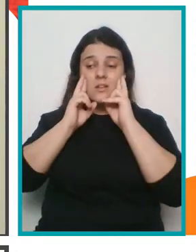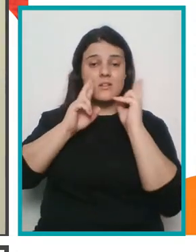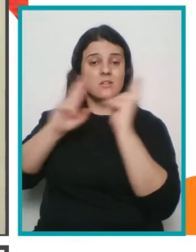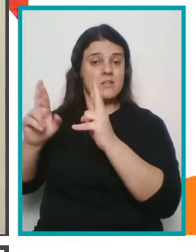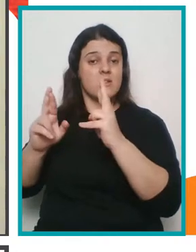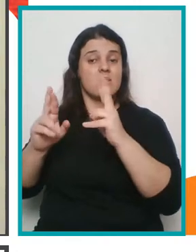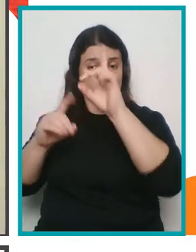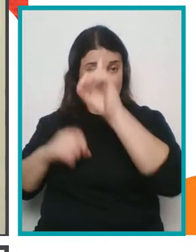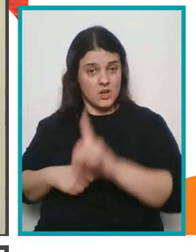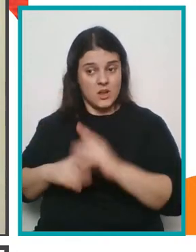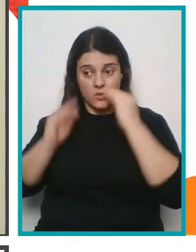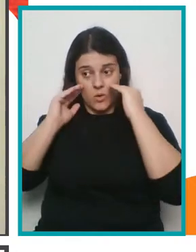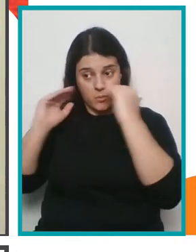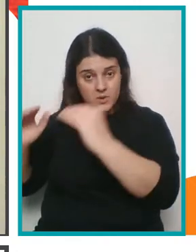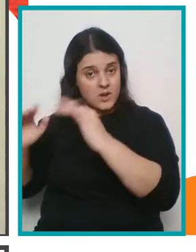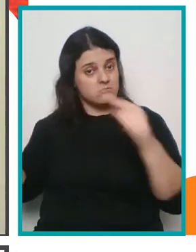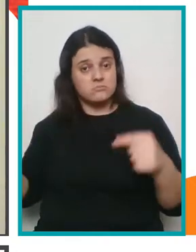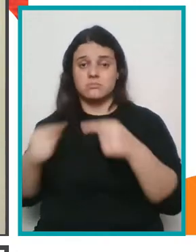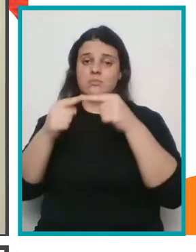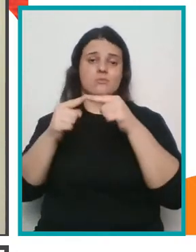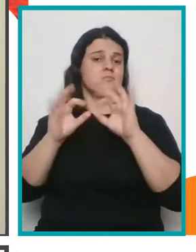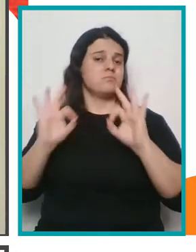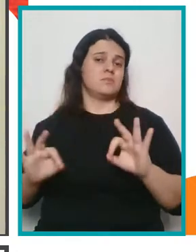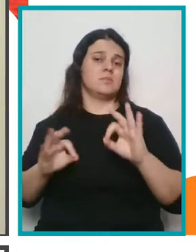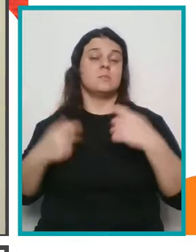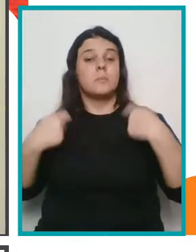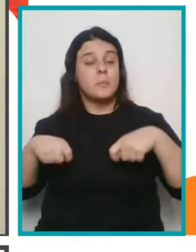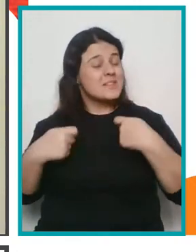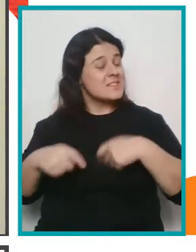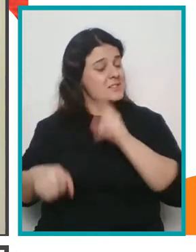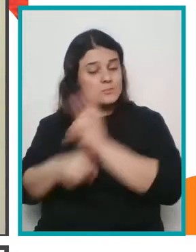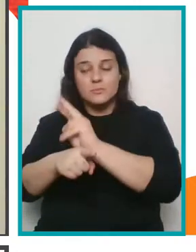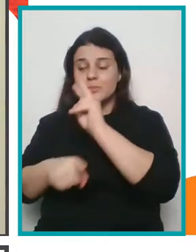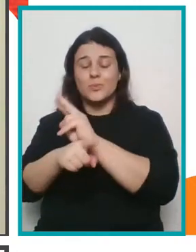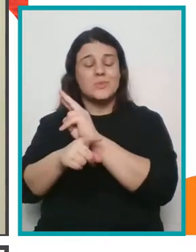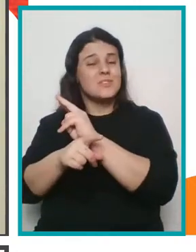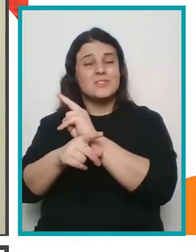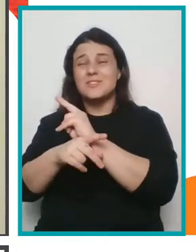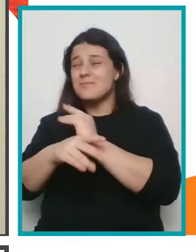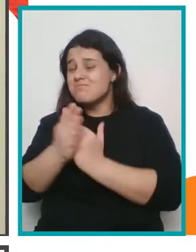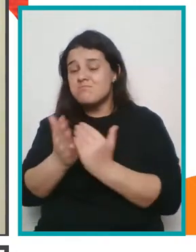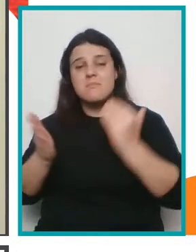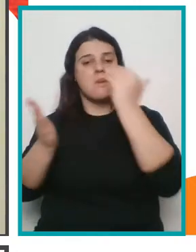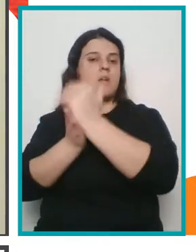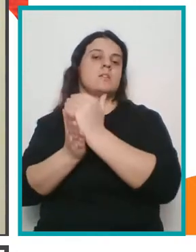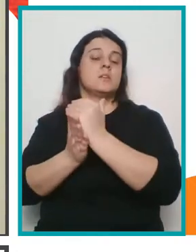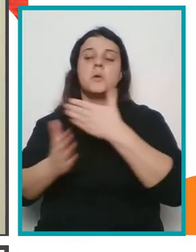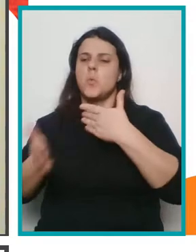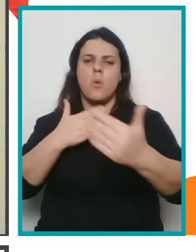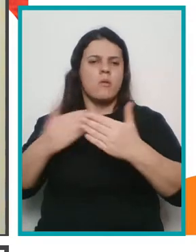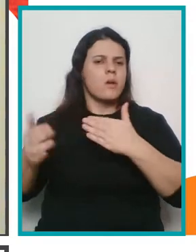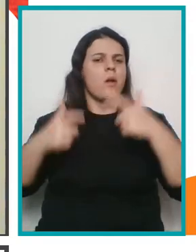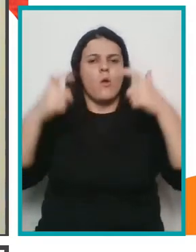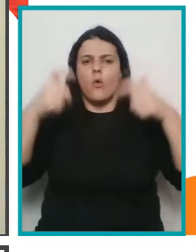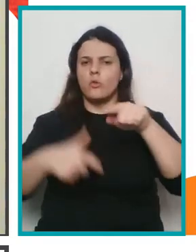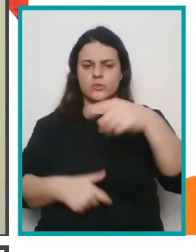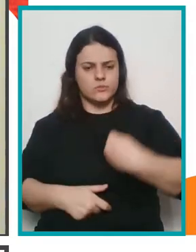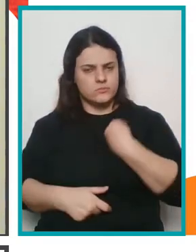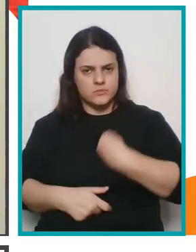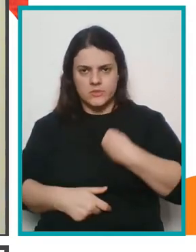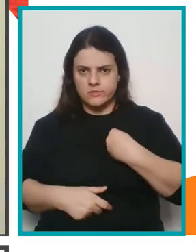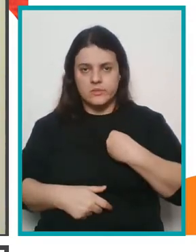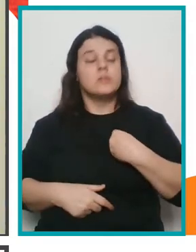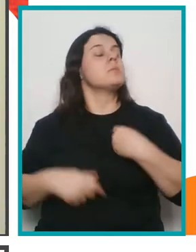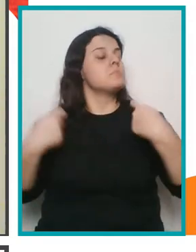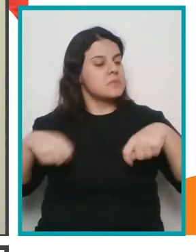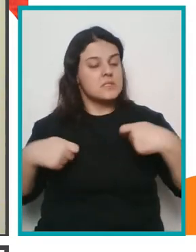can to defend the defenders in whatever platform that you are in, because these are the protectors of